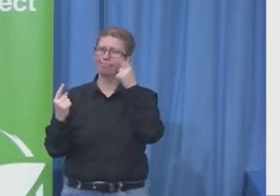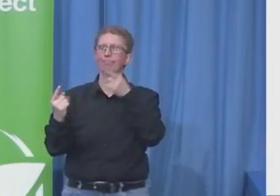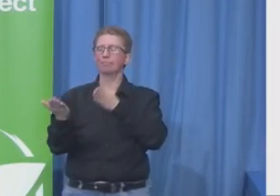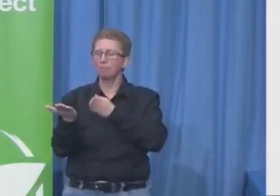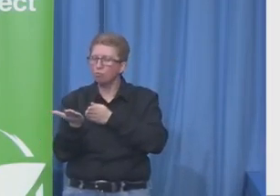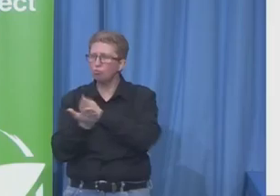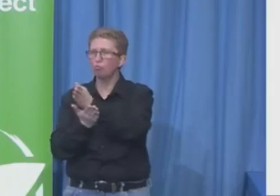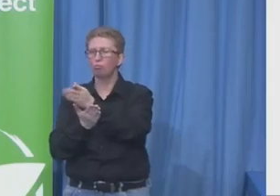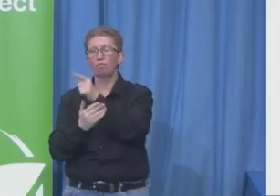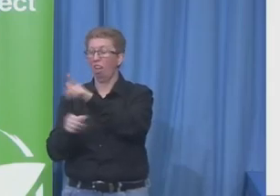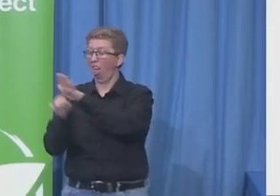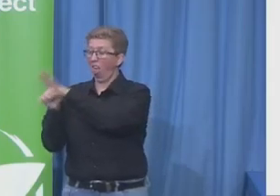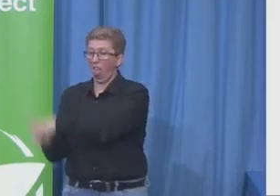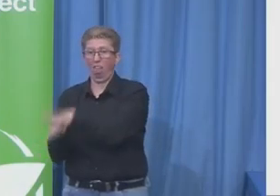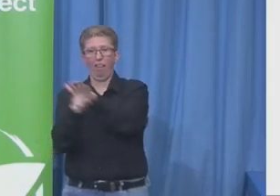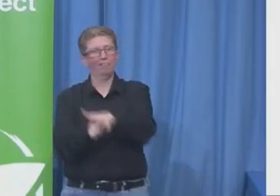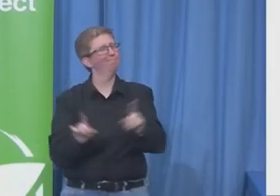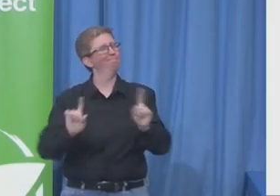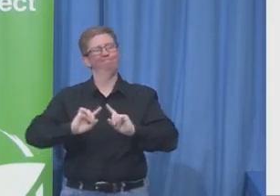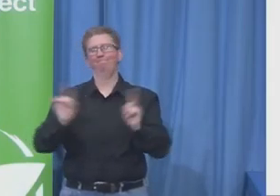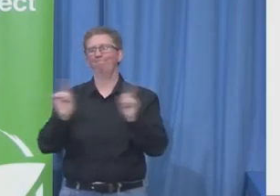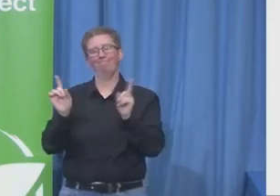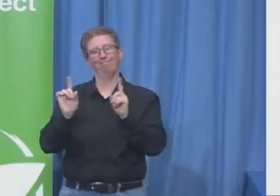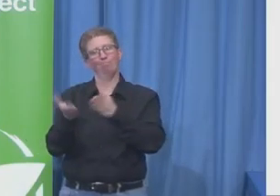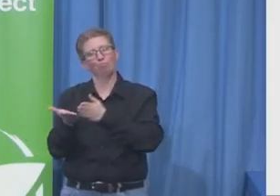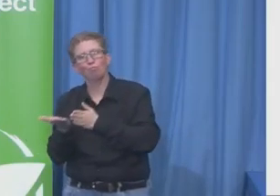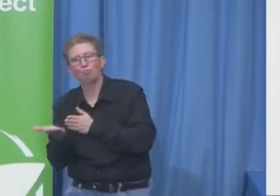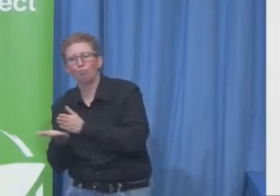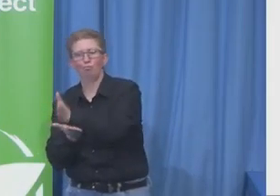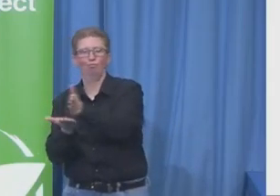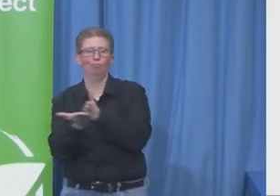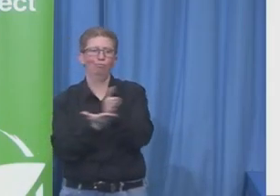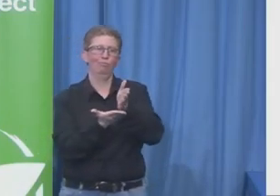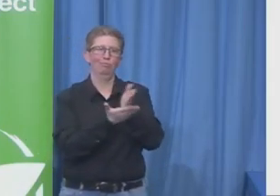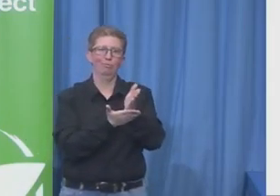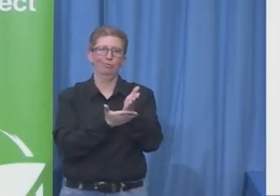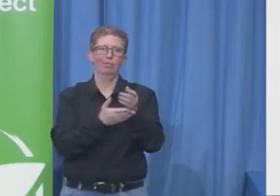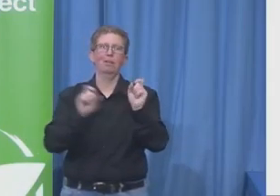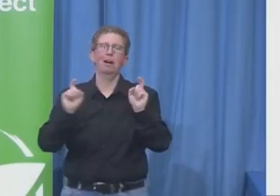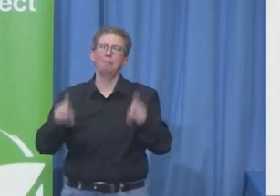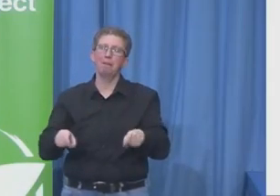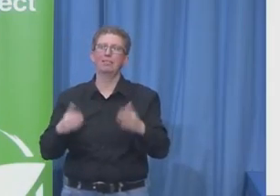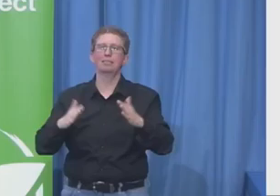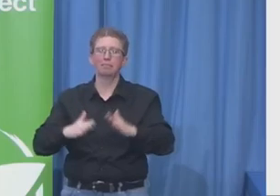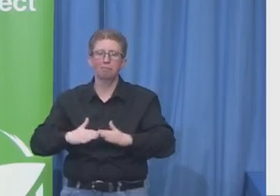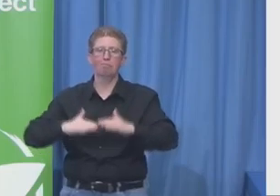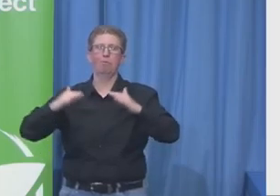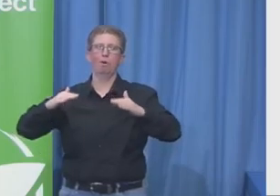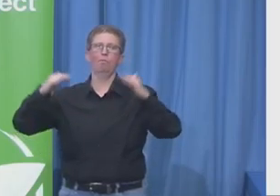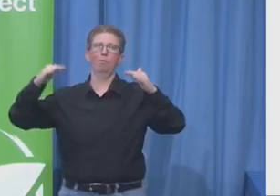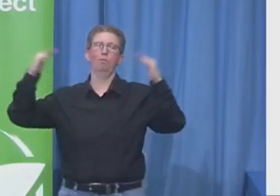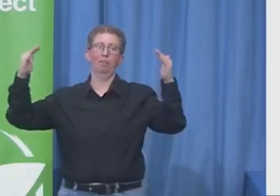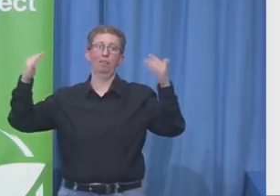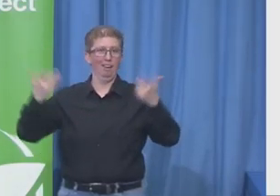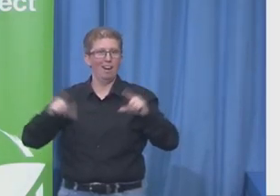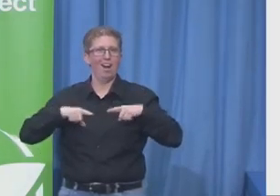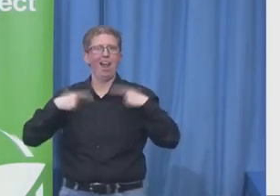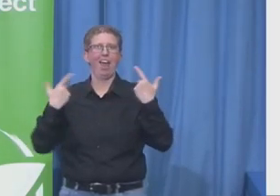and livelihoods and employment of persons with disabilities, this approach of inclusion